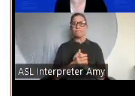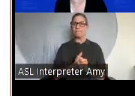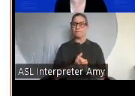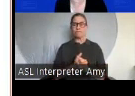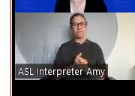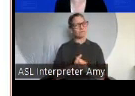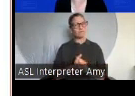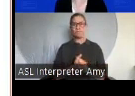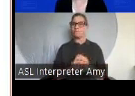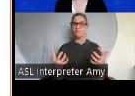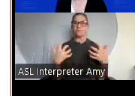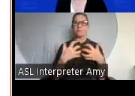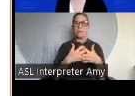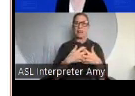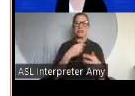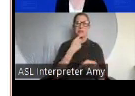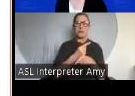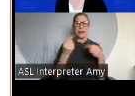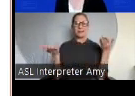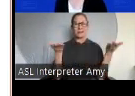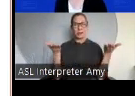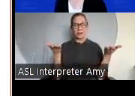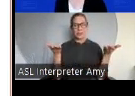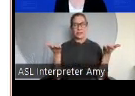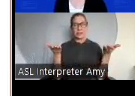right services, and the